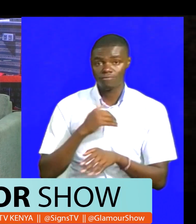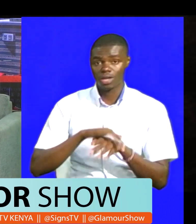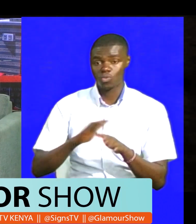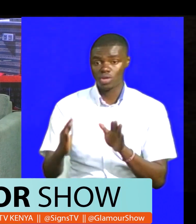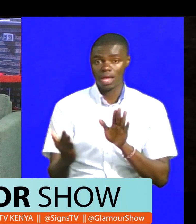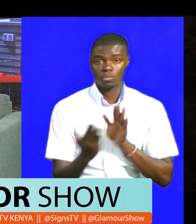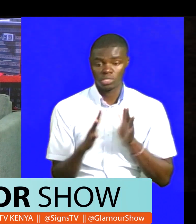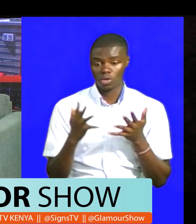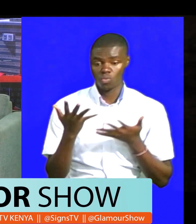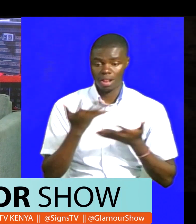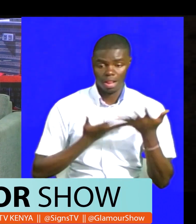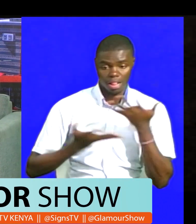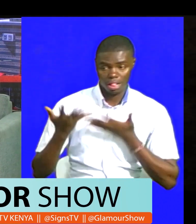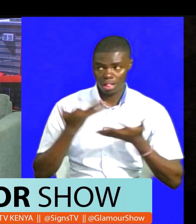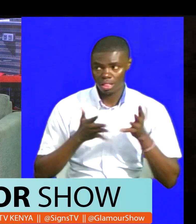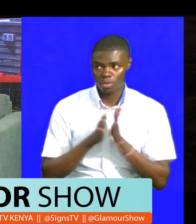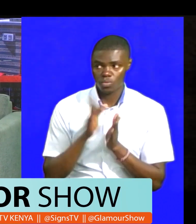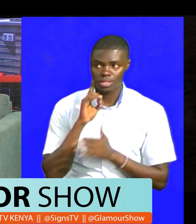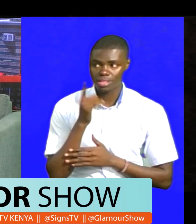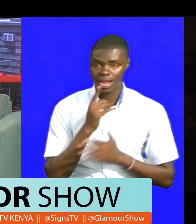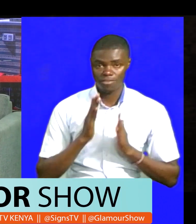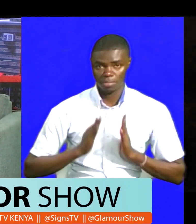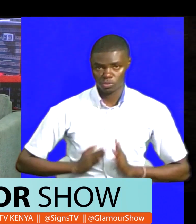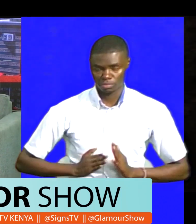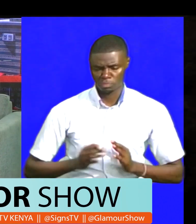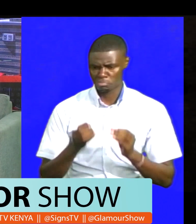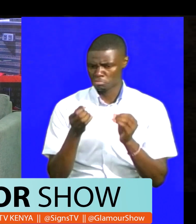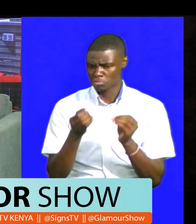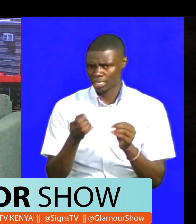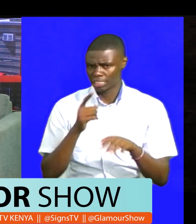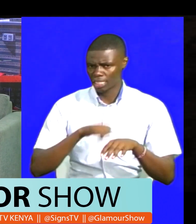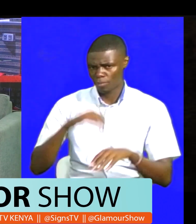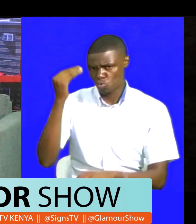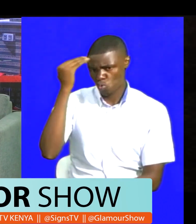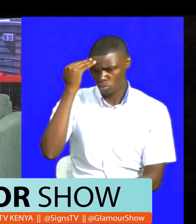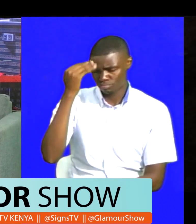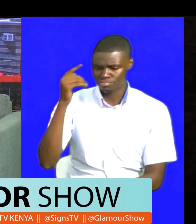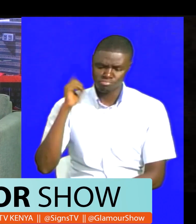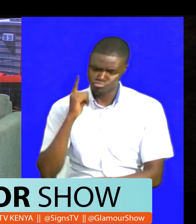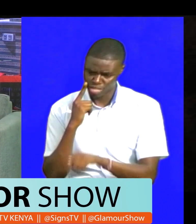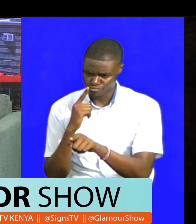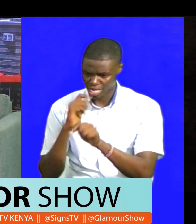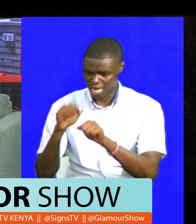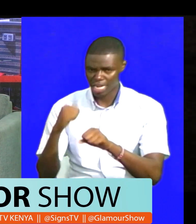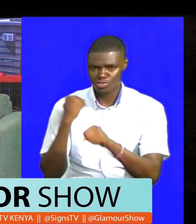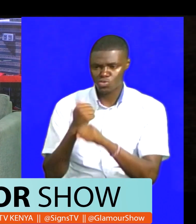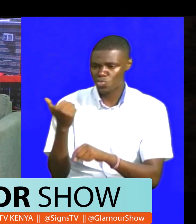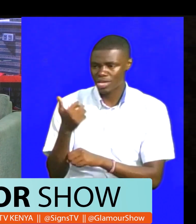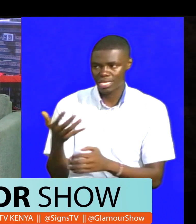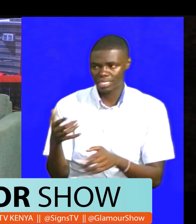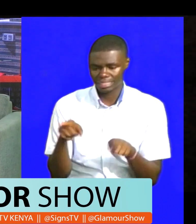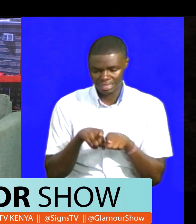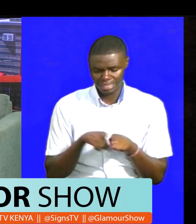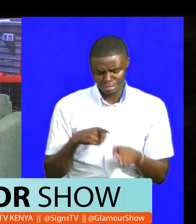you're going to interact with a deaf person. So when you realize that they can be able to do anything that we can